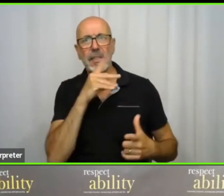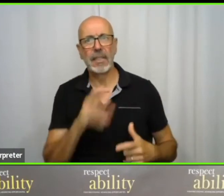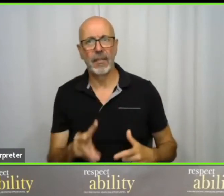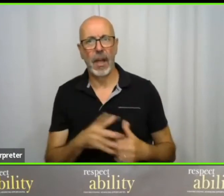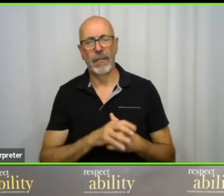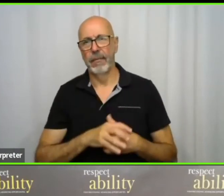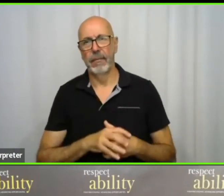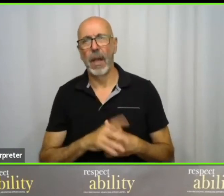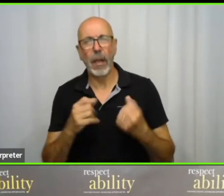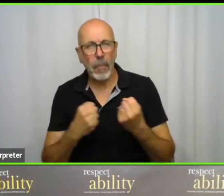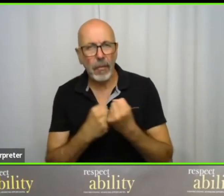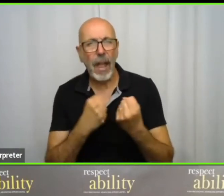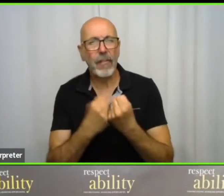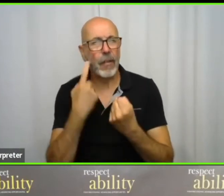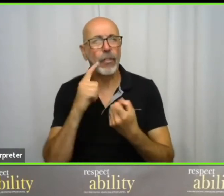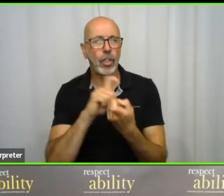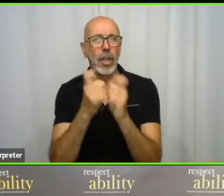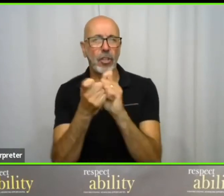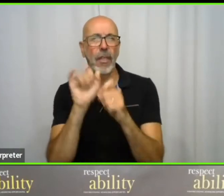country.